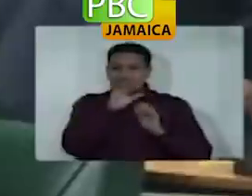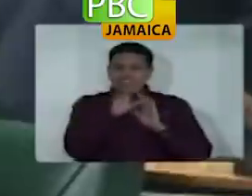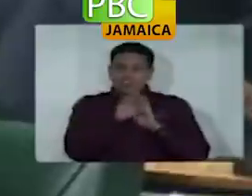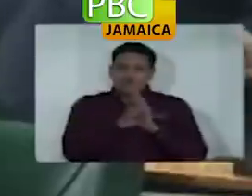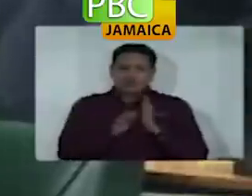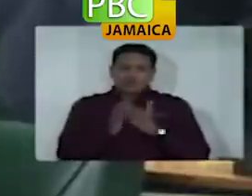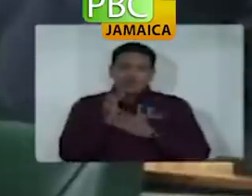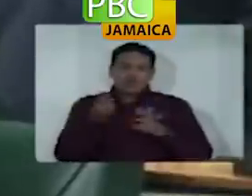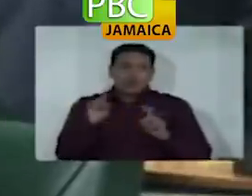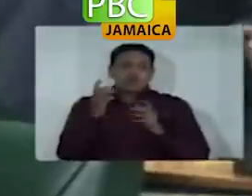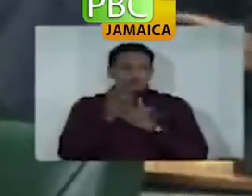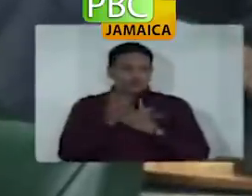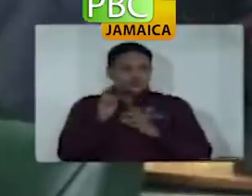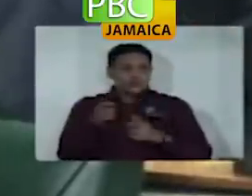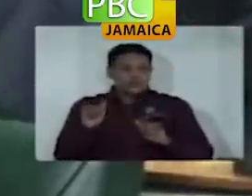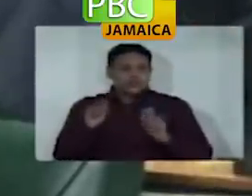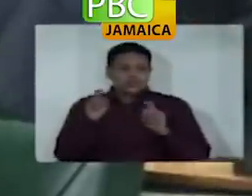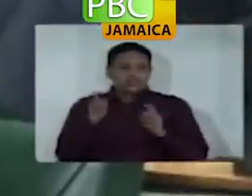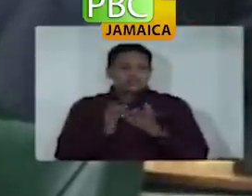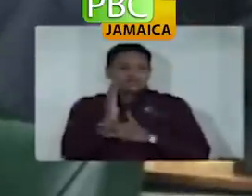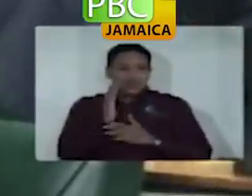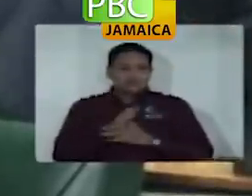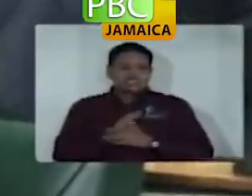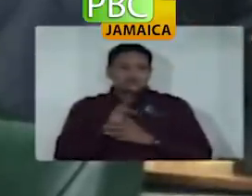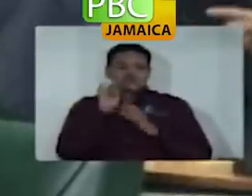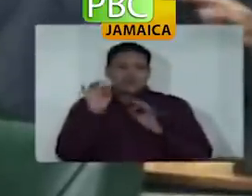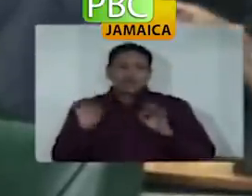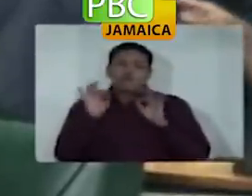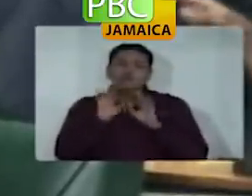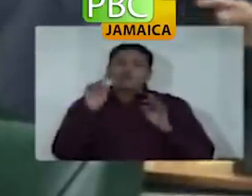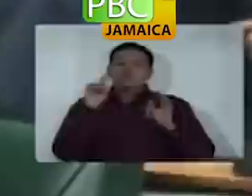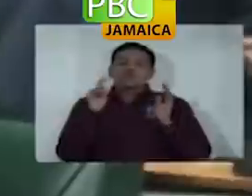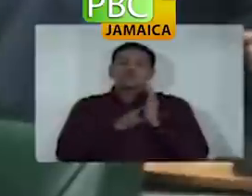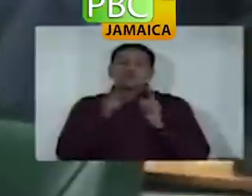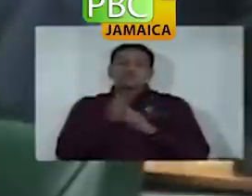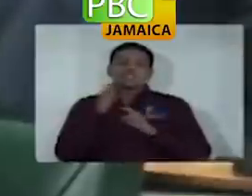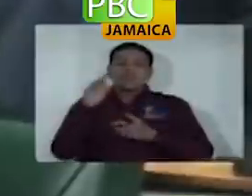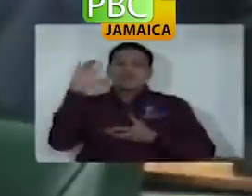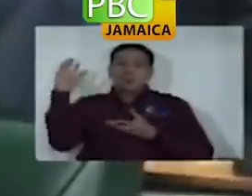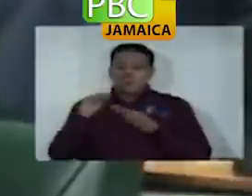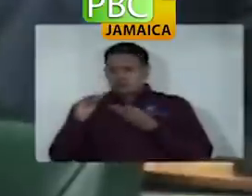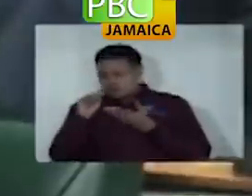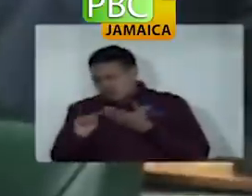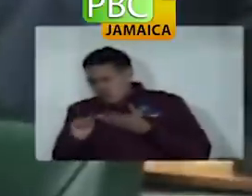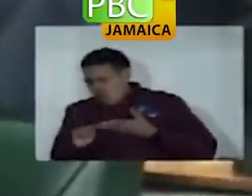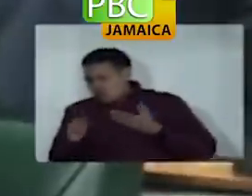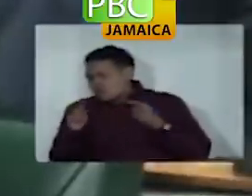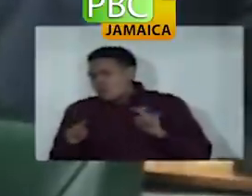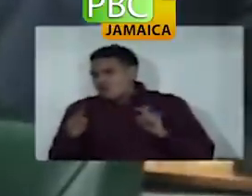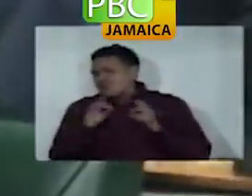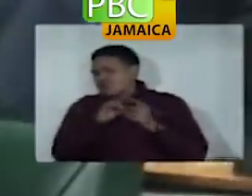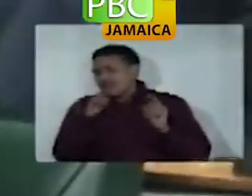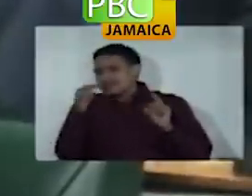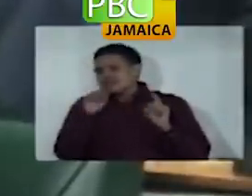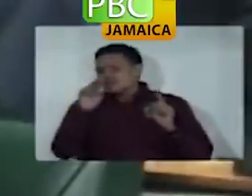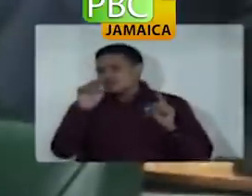while incarcerated. It is important to note that a comprehensive audit into the circumstances